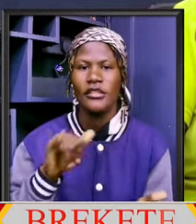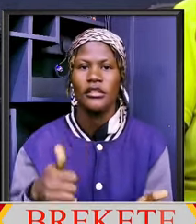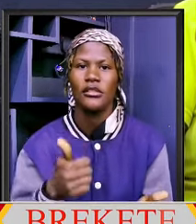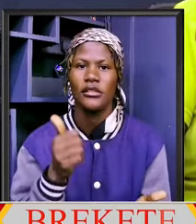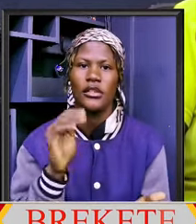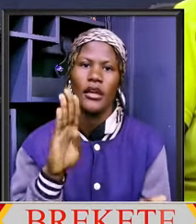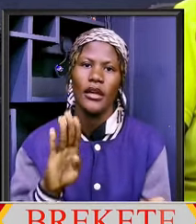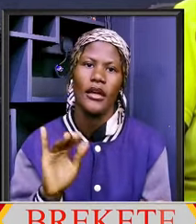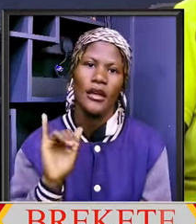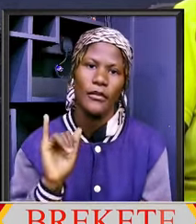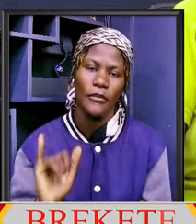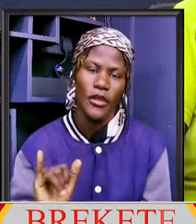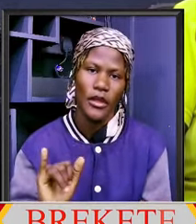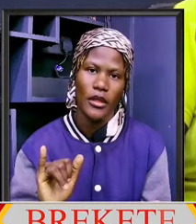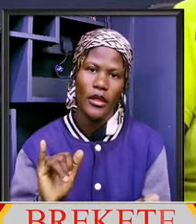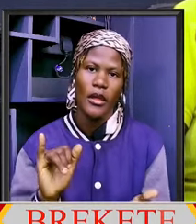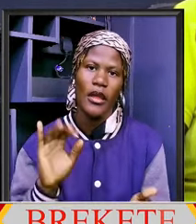Neuropsychiatric Hospital, Kaduna. Yes.